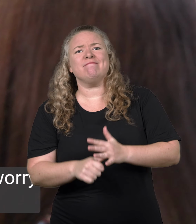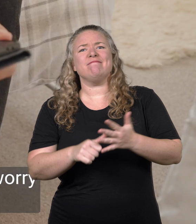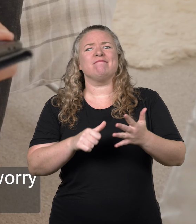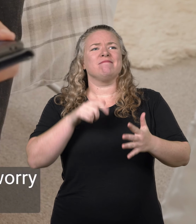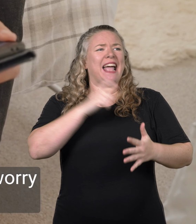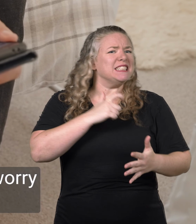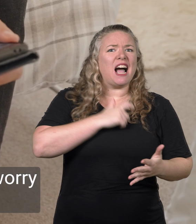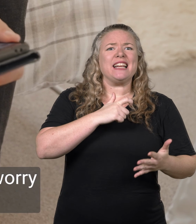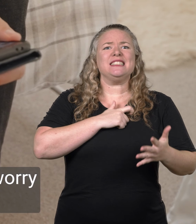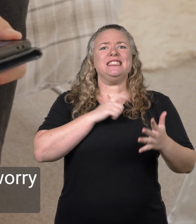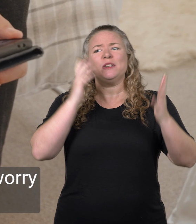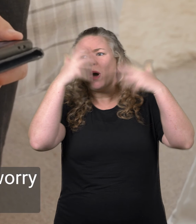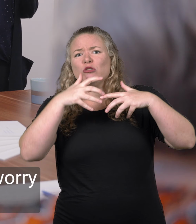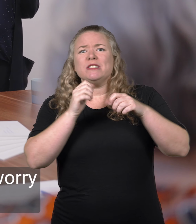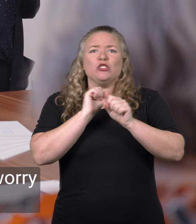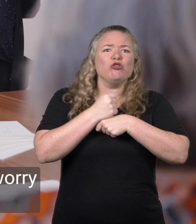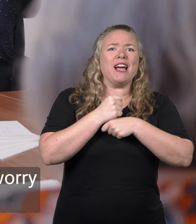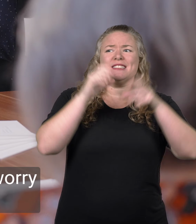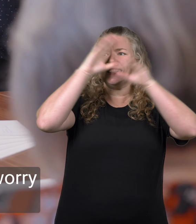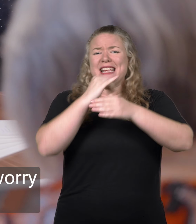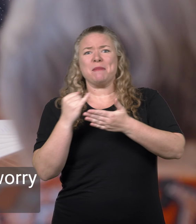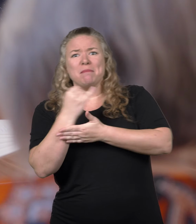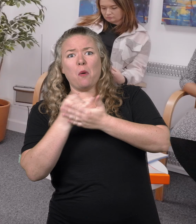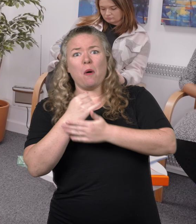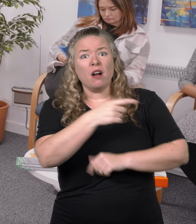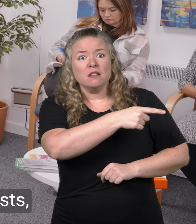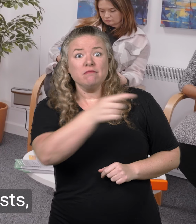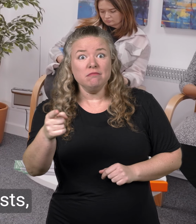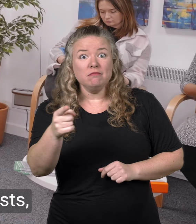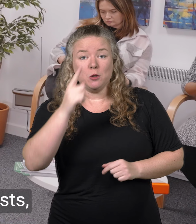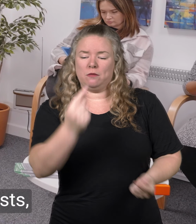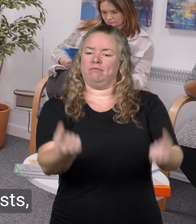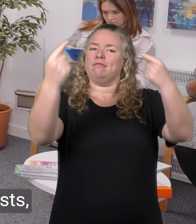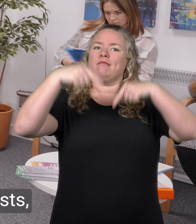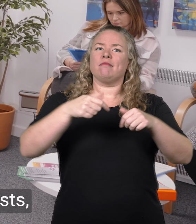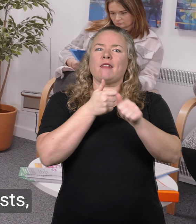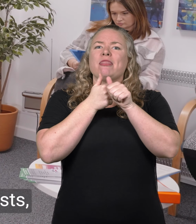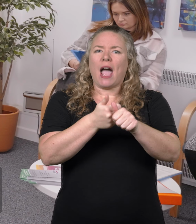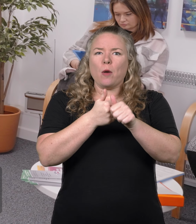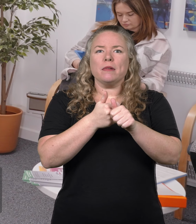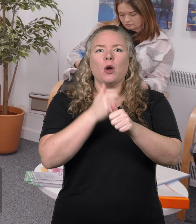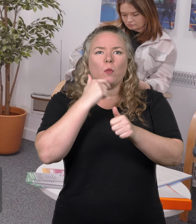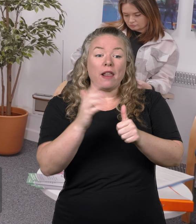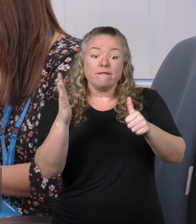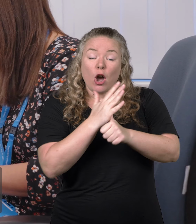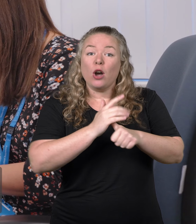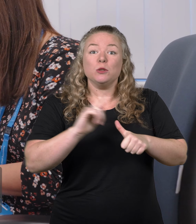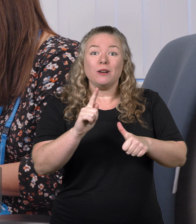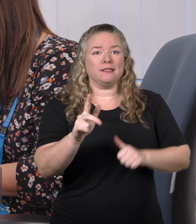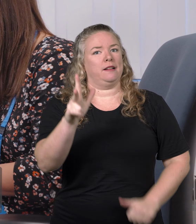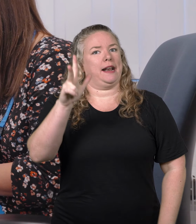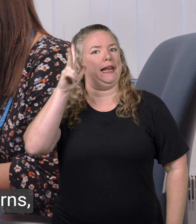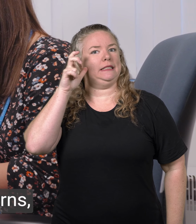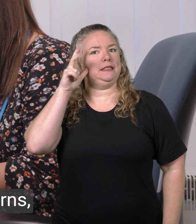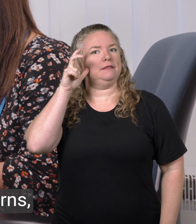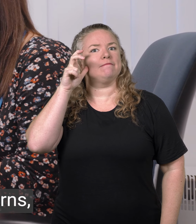or maybe struggling with anxiety or worry or stress or poor sleep. When you come and see our therapists, the first thing they're going to do is they're going to